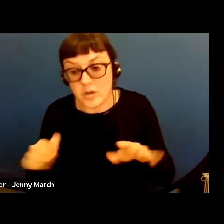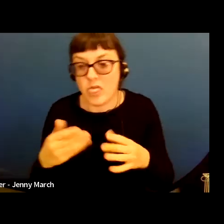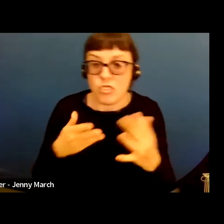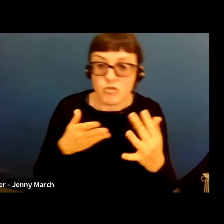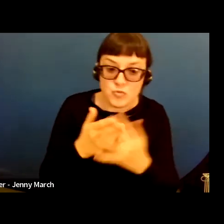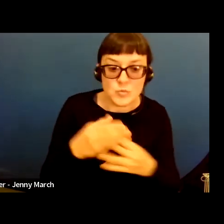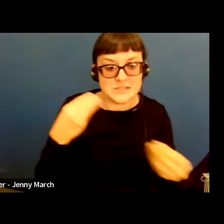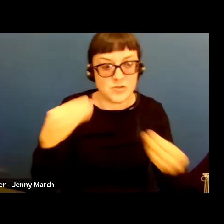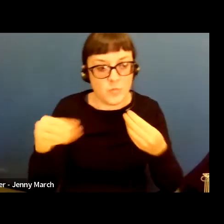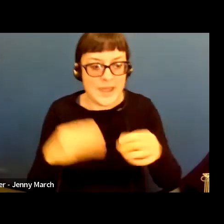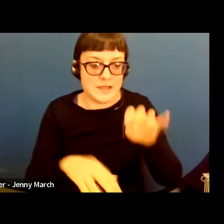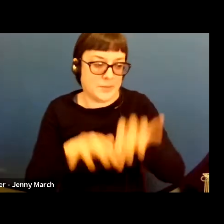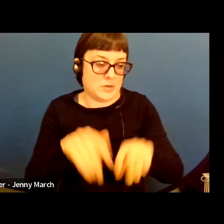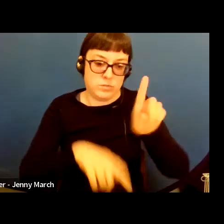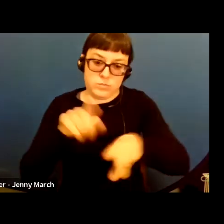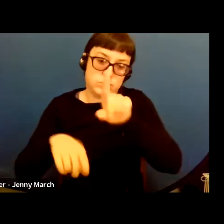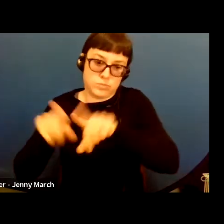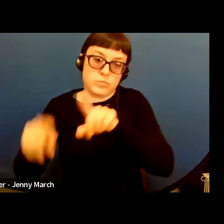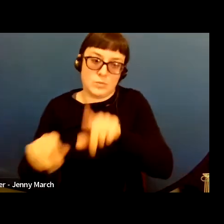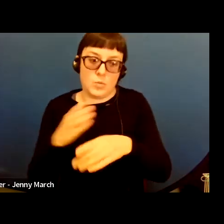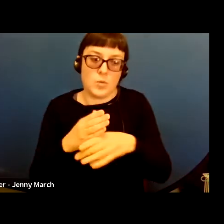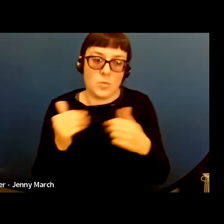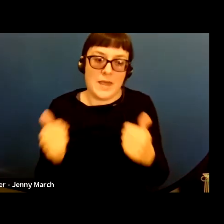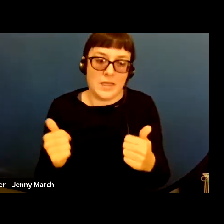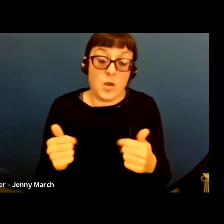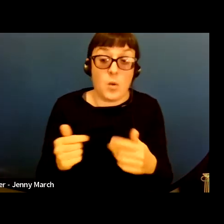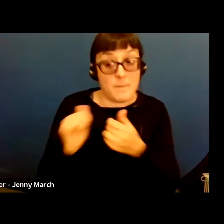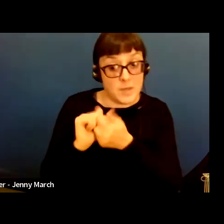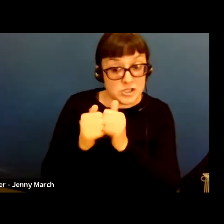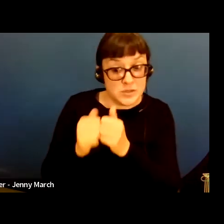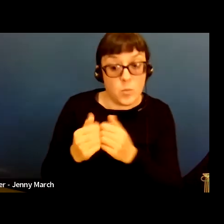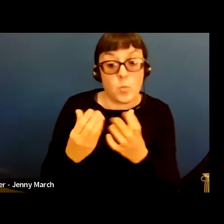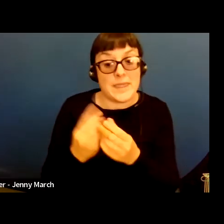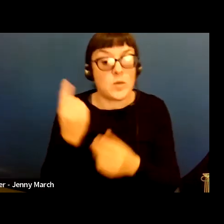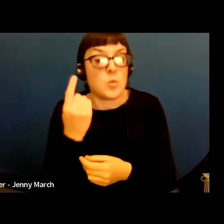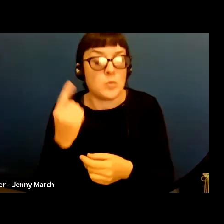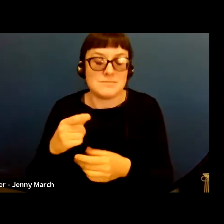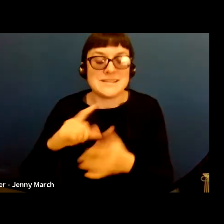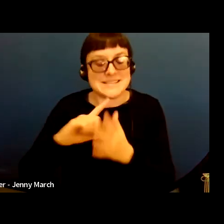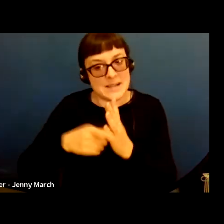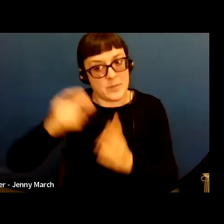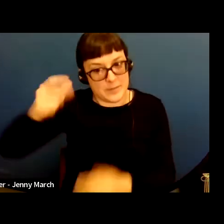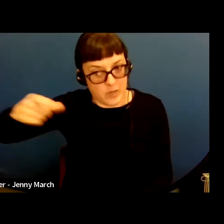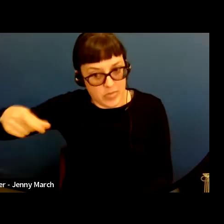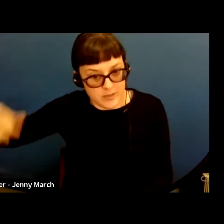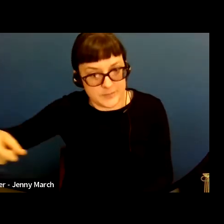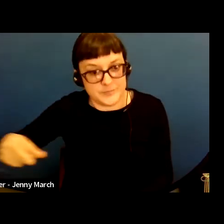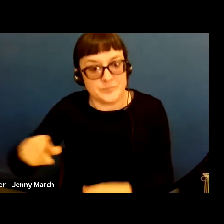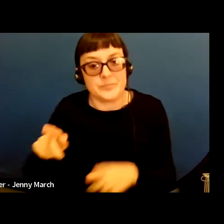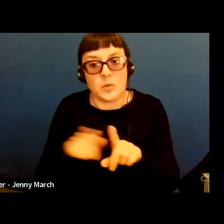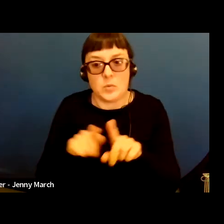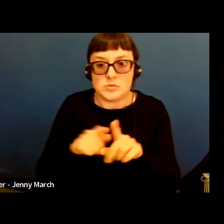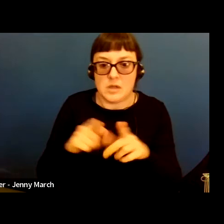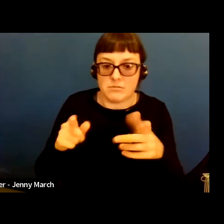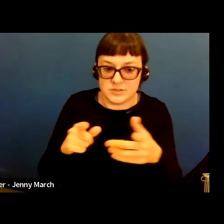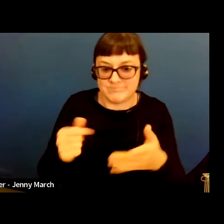we're ensuring that we do this in partnership with the end users, persons with disabilities. We're also working on strengthening teacher